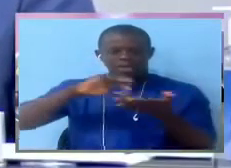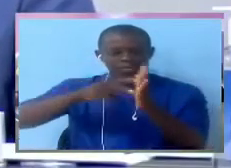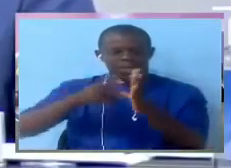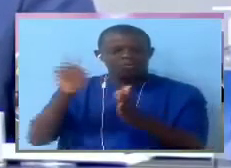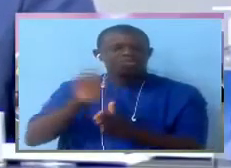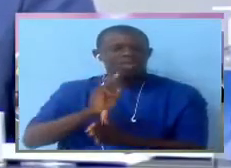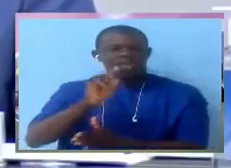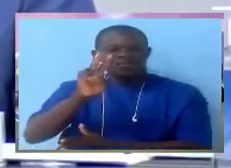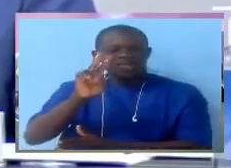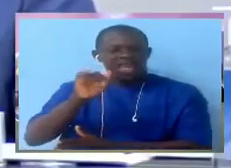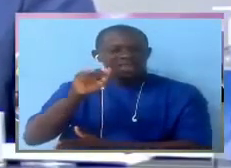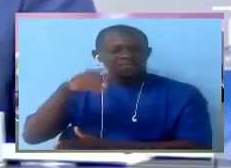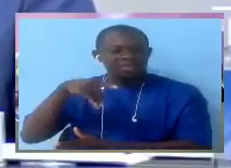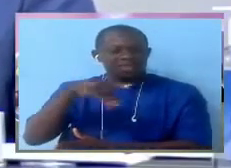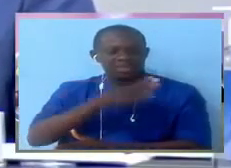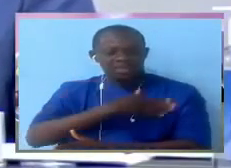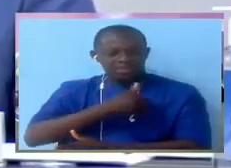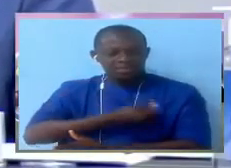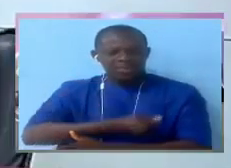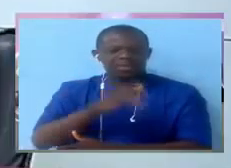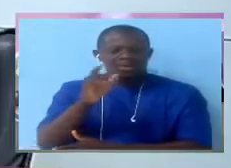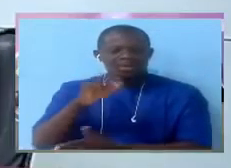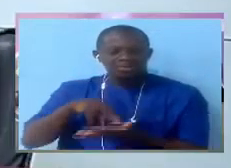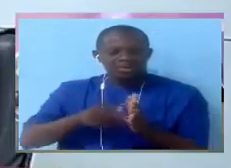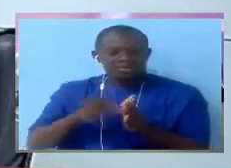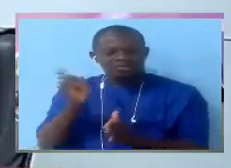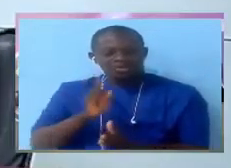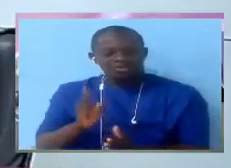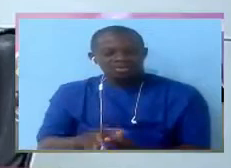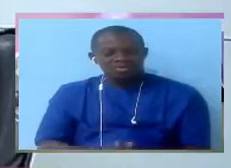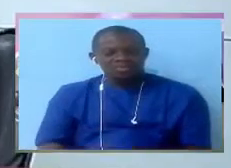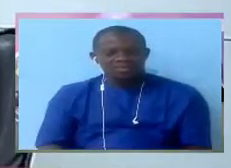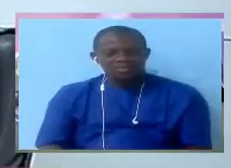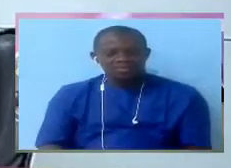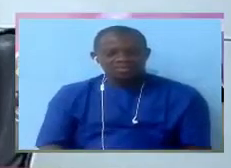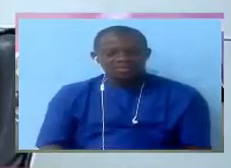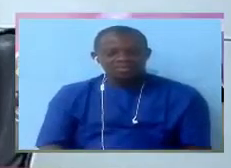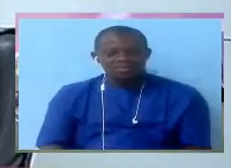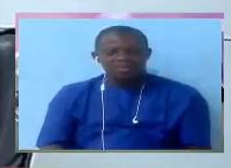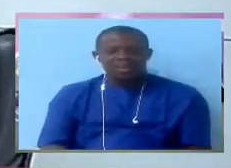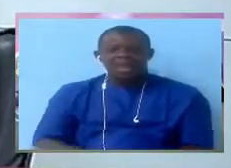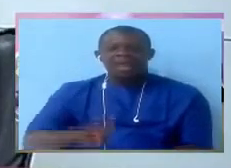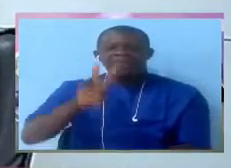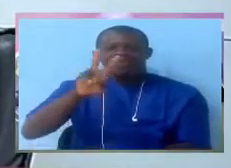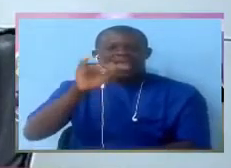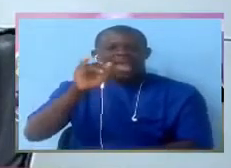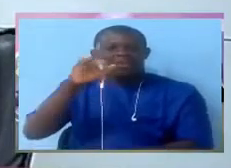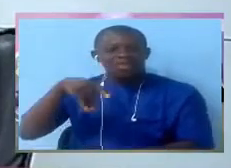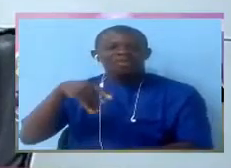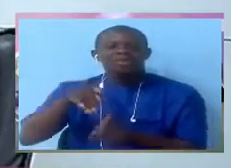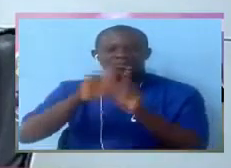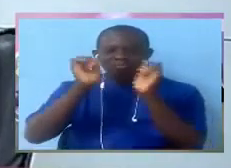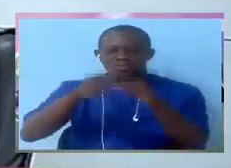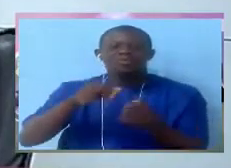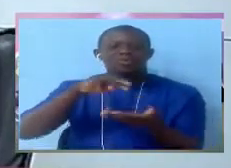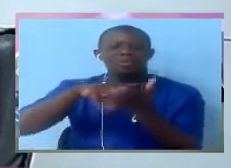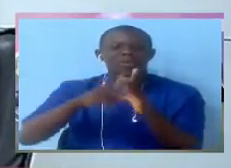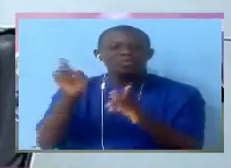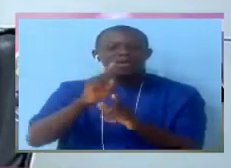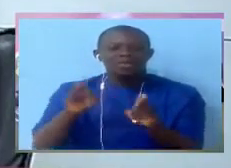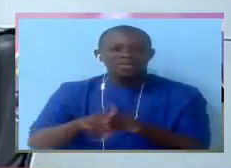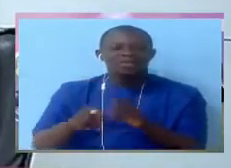ne ki ñu ko def comme VIP lolu lum teki VIP mu na ne ga ñu monkey dance la squad la yoy nonu presso ba yoy